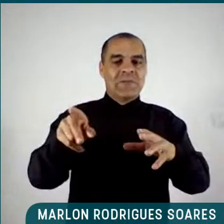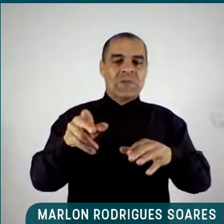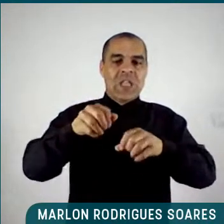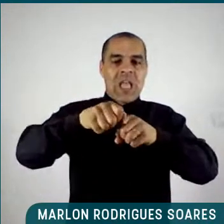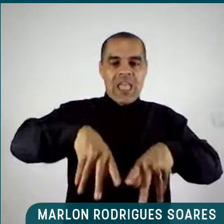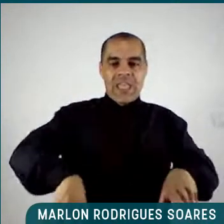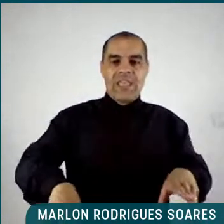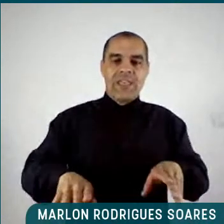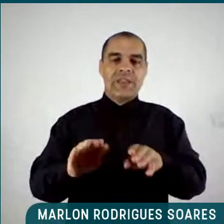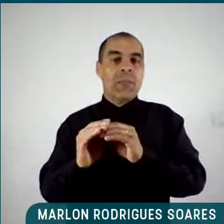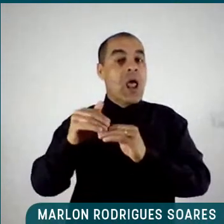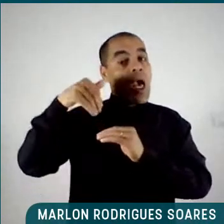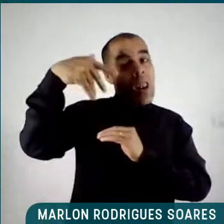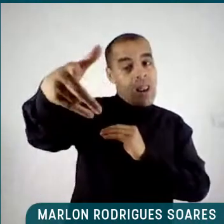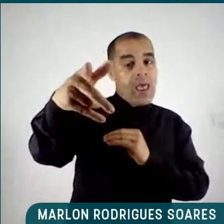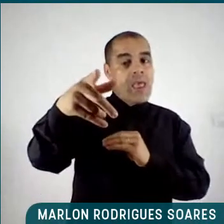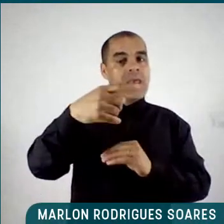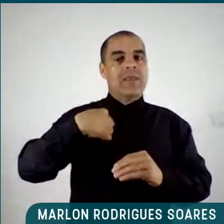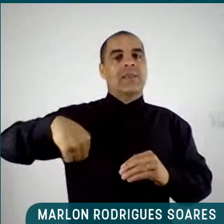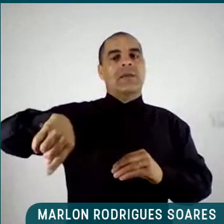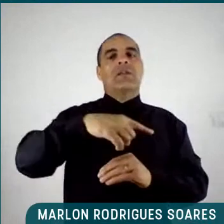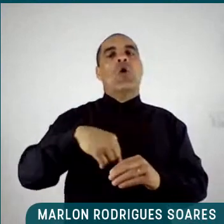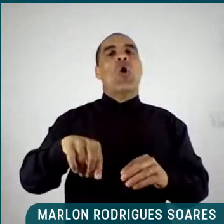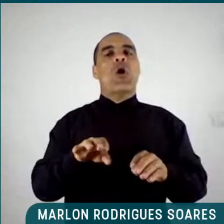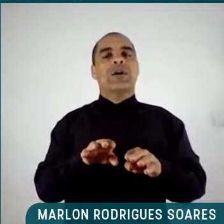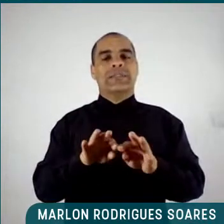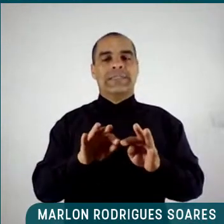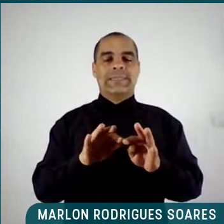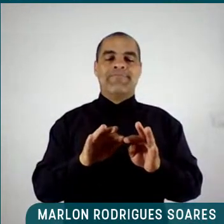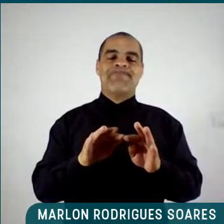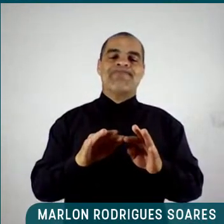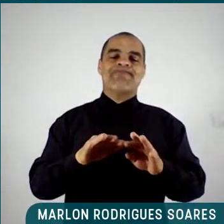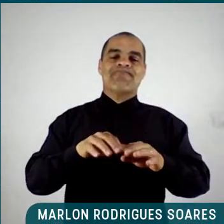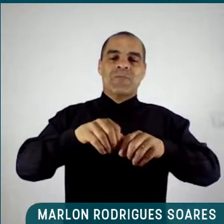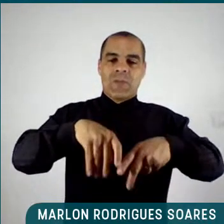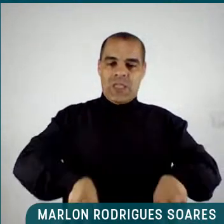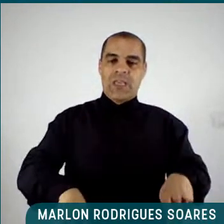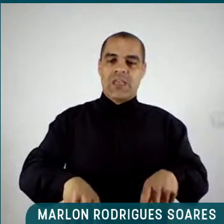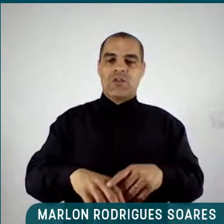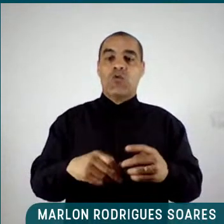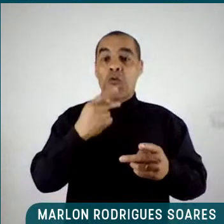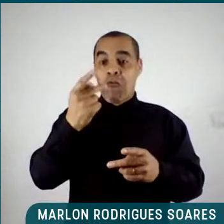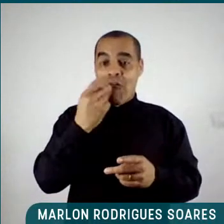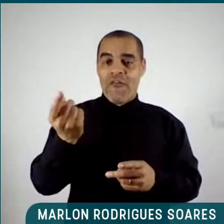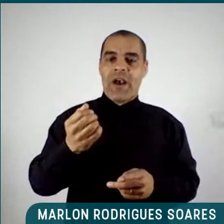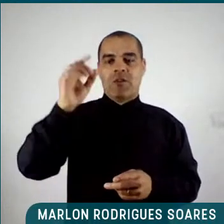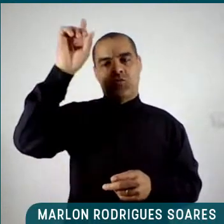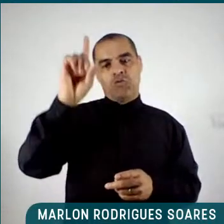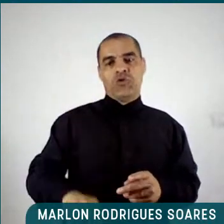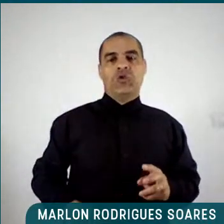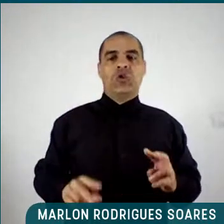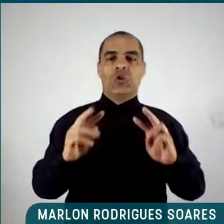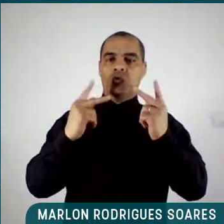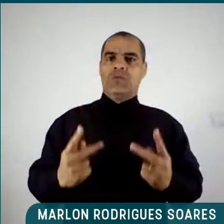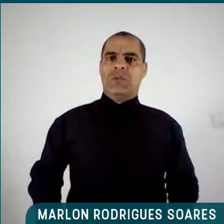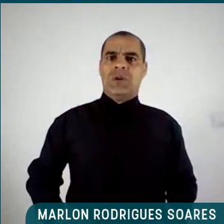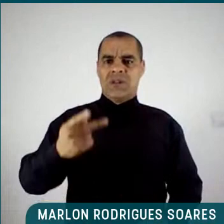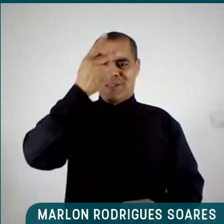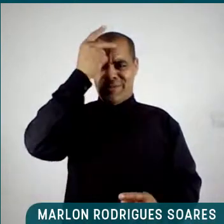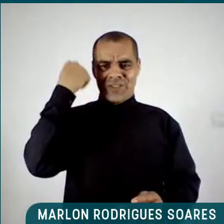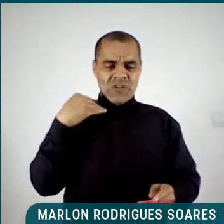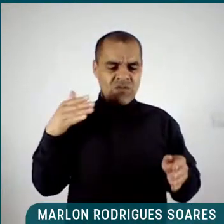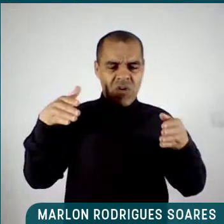other networks beyond our own networks. When we talk about human rights, we have